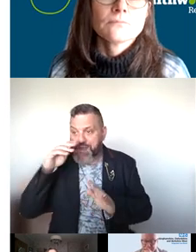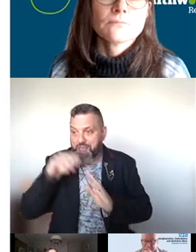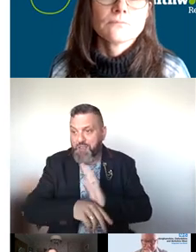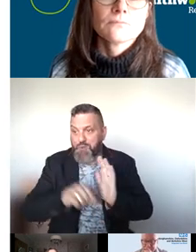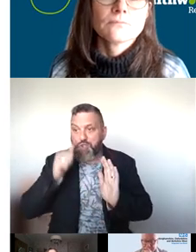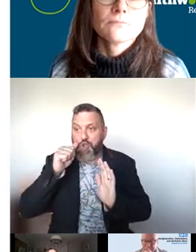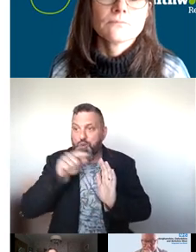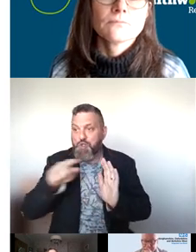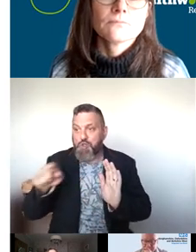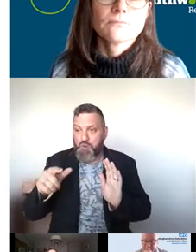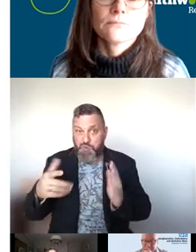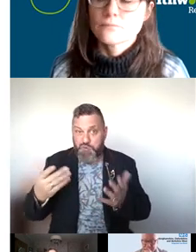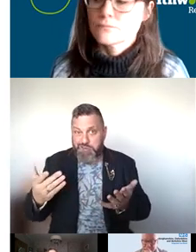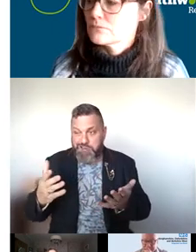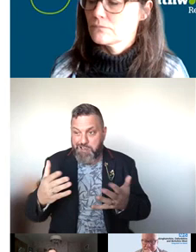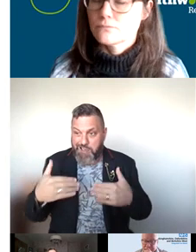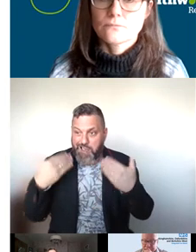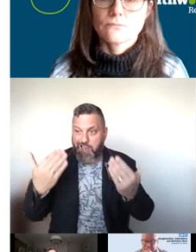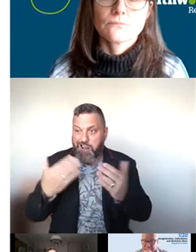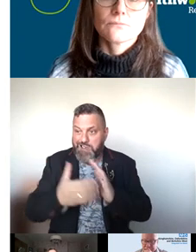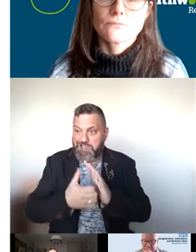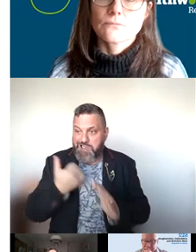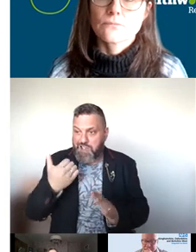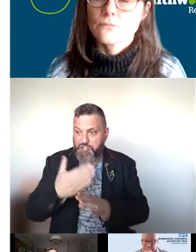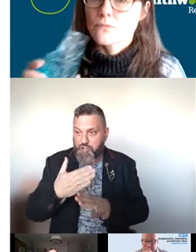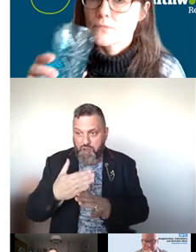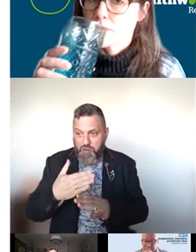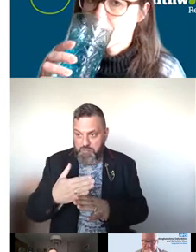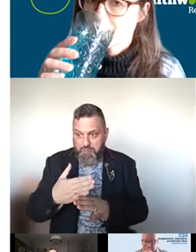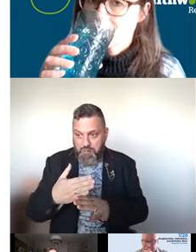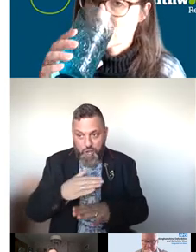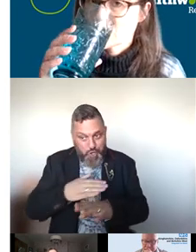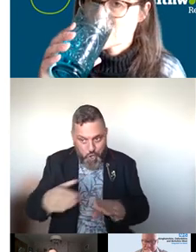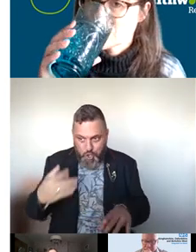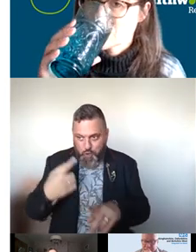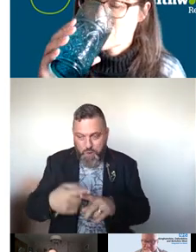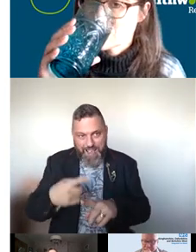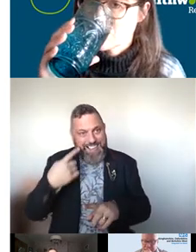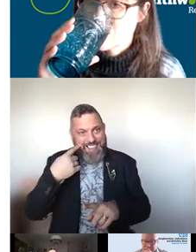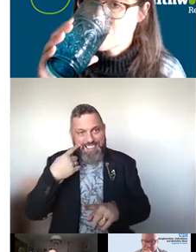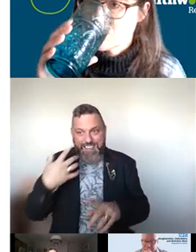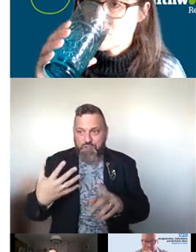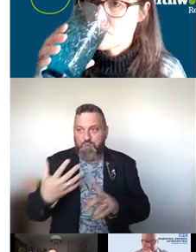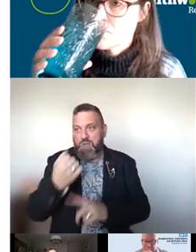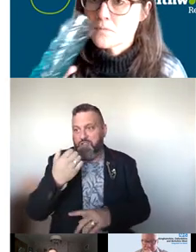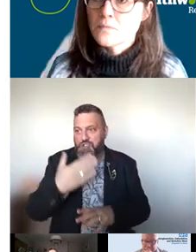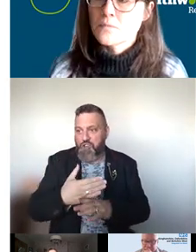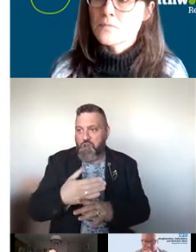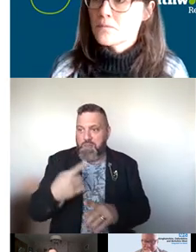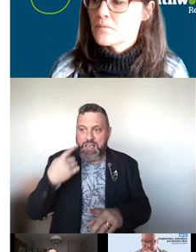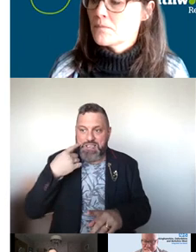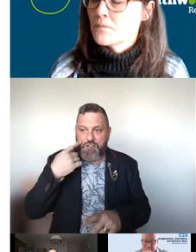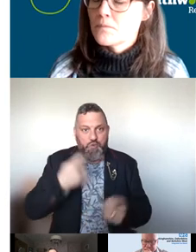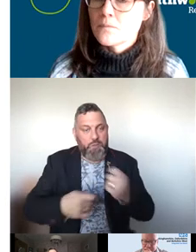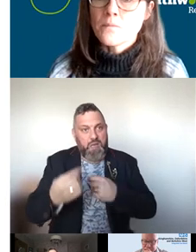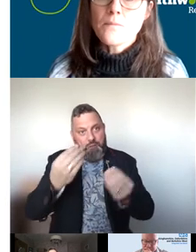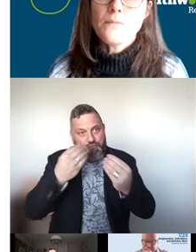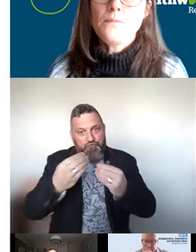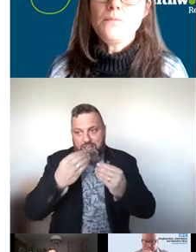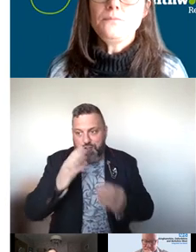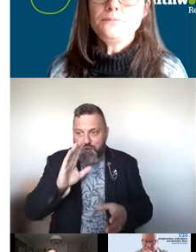skilled jobs in clinical settings are not quick to train for. And therefore, we know that we need to be aware